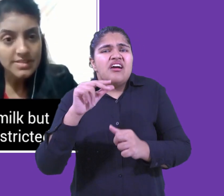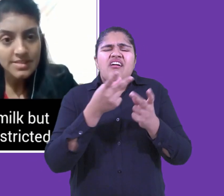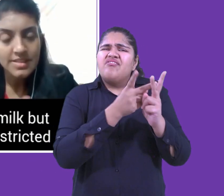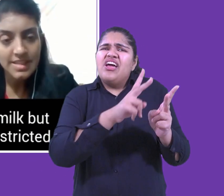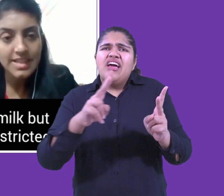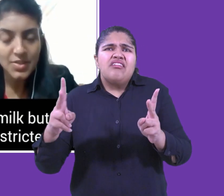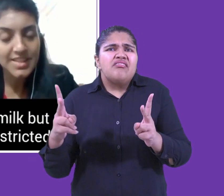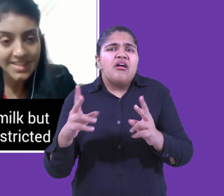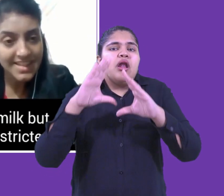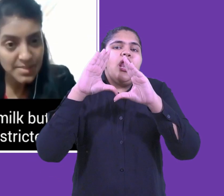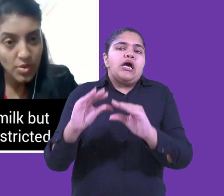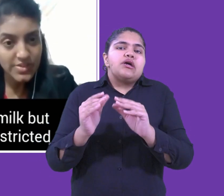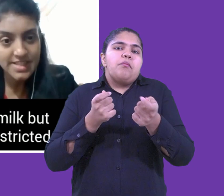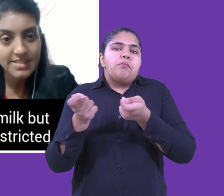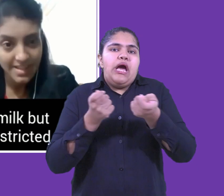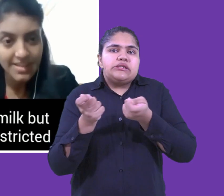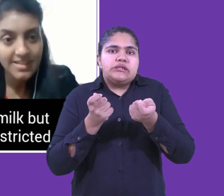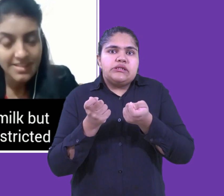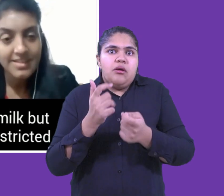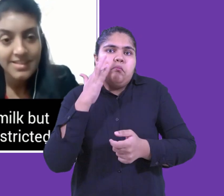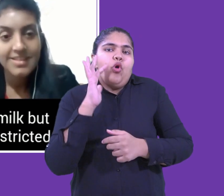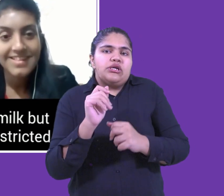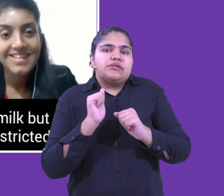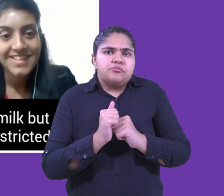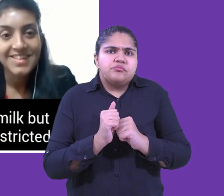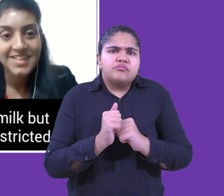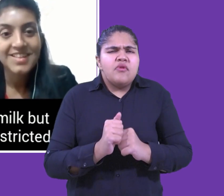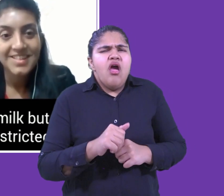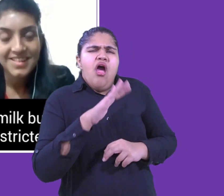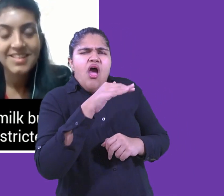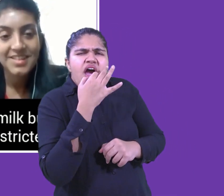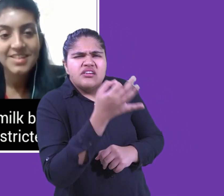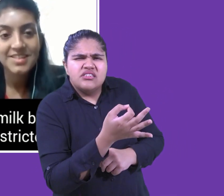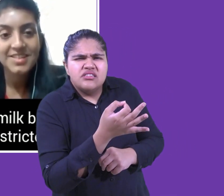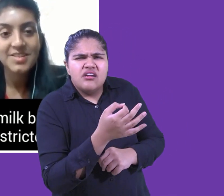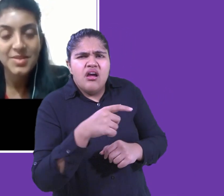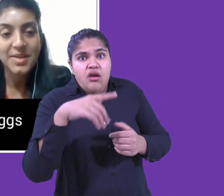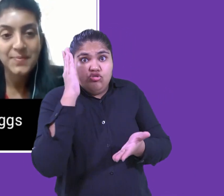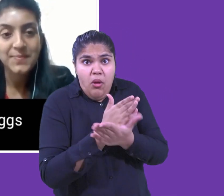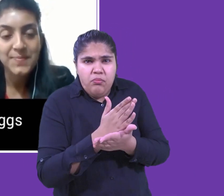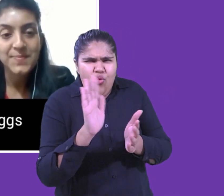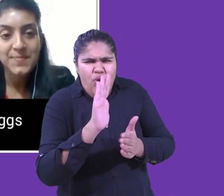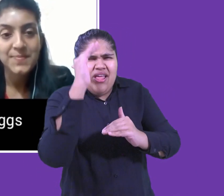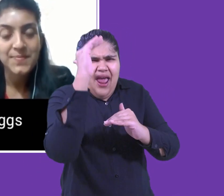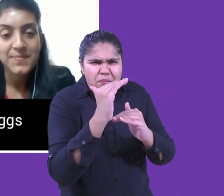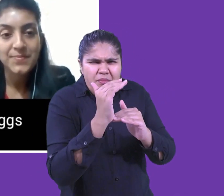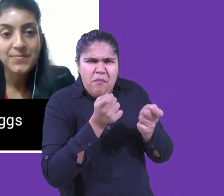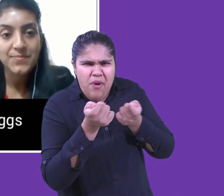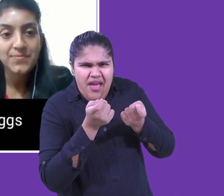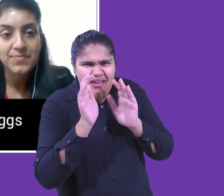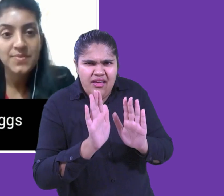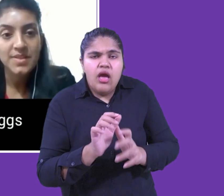citrus. doctor? Like in Yes, moderation. Yeah. moderation they can always take. But Okay. the milk partly